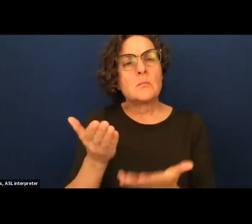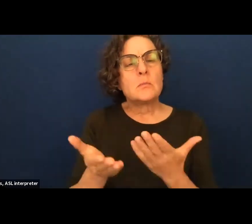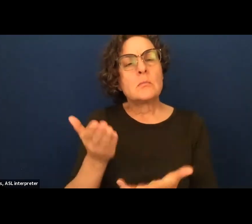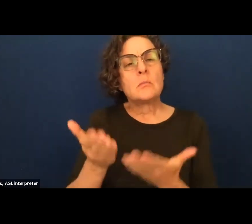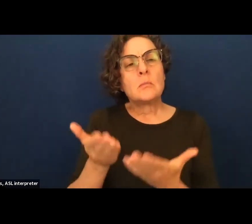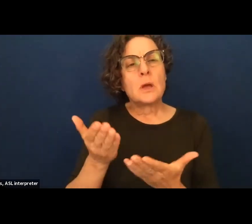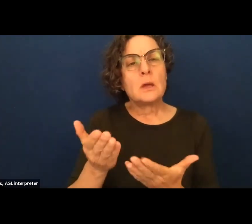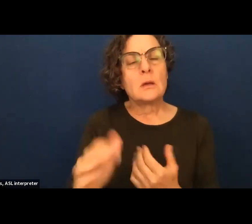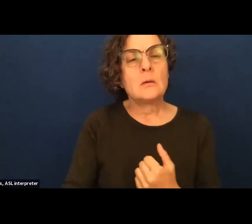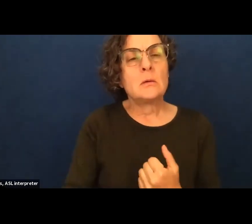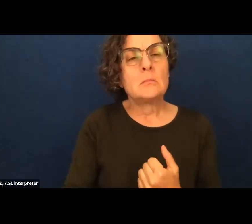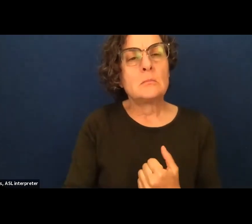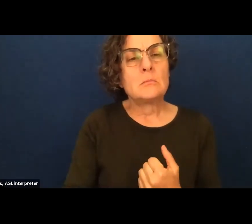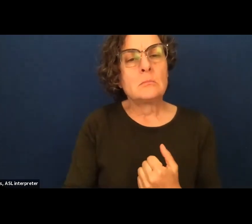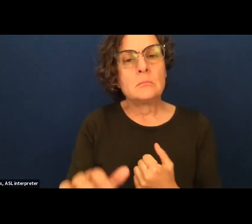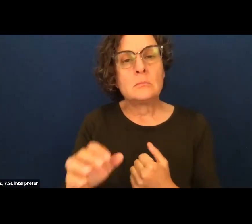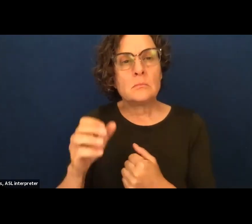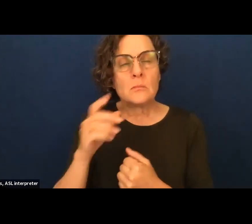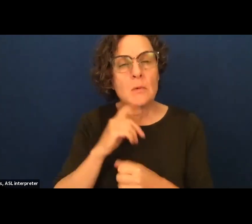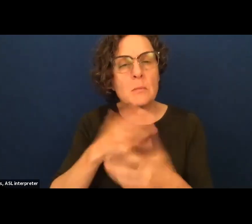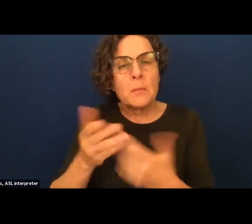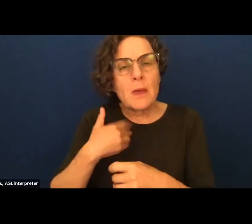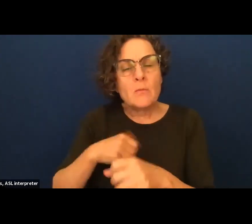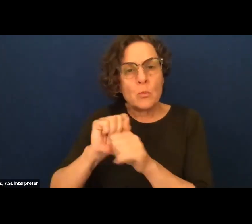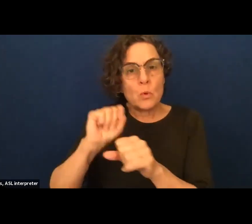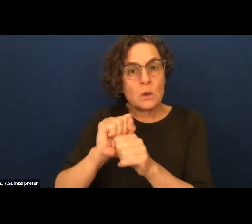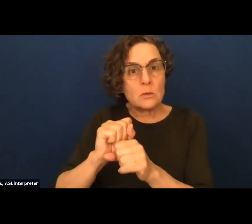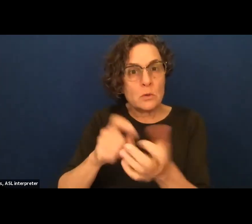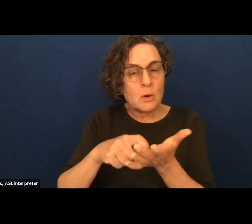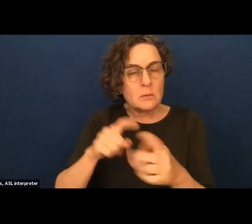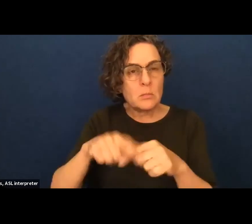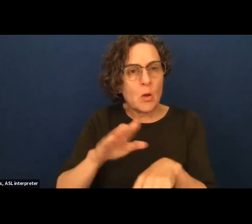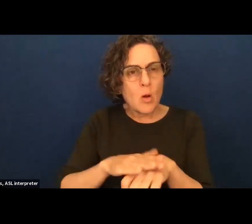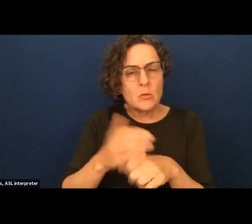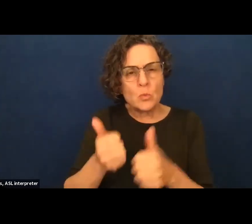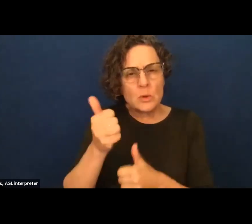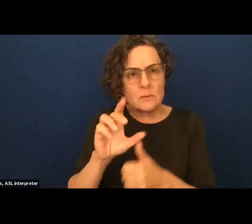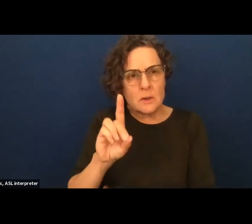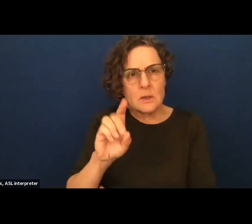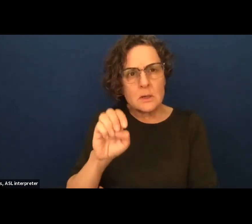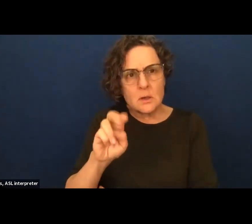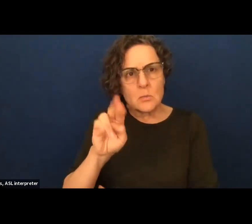requirements for depending on what debris it is that you're hauling,